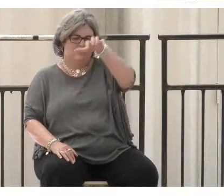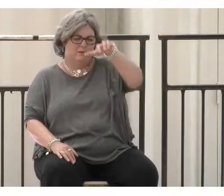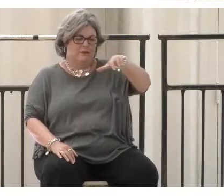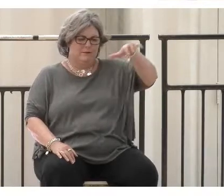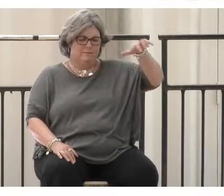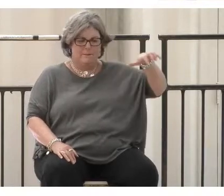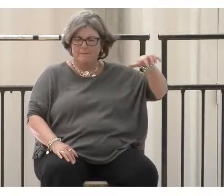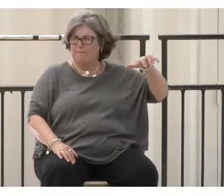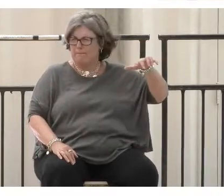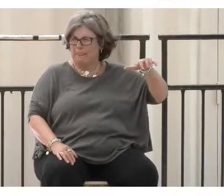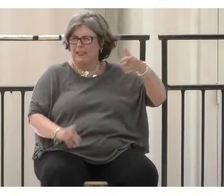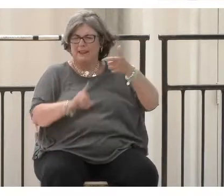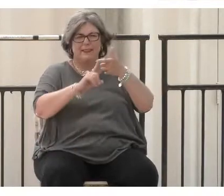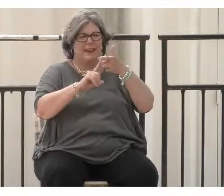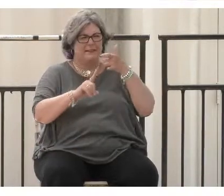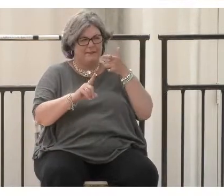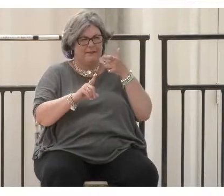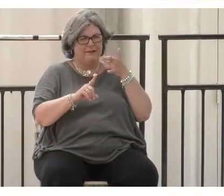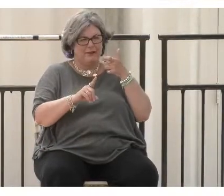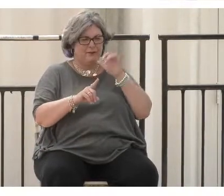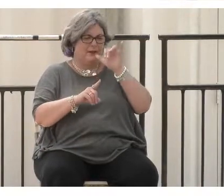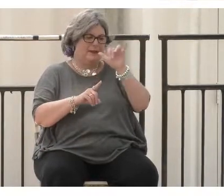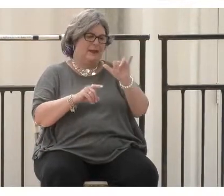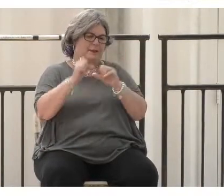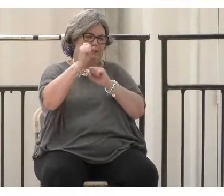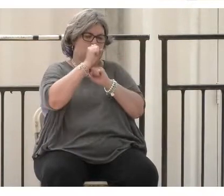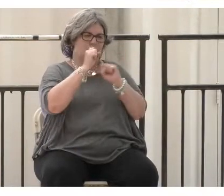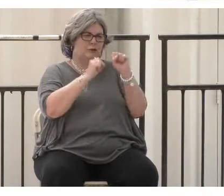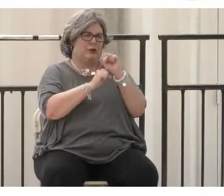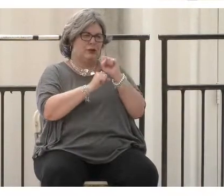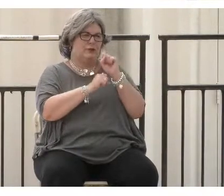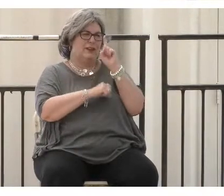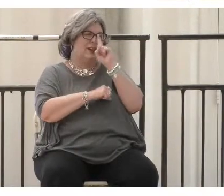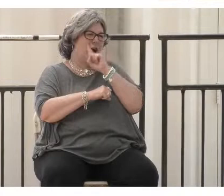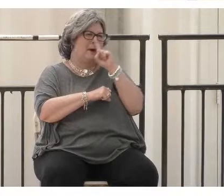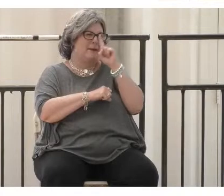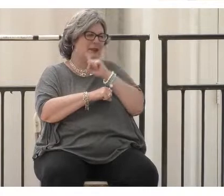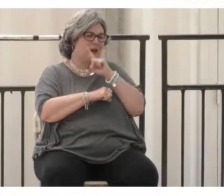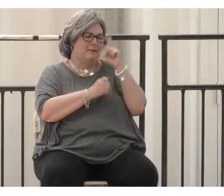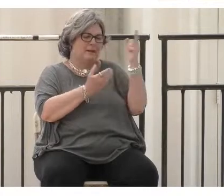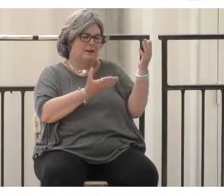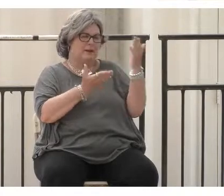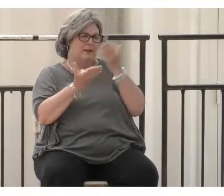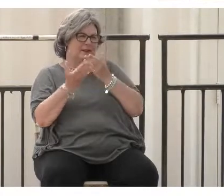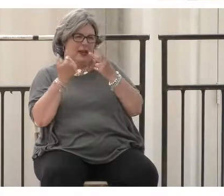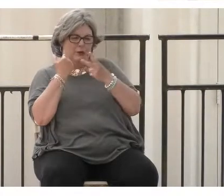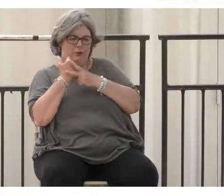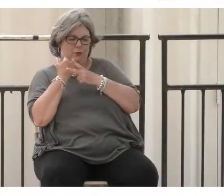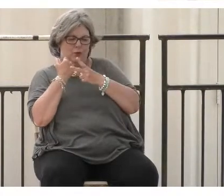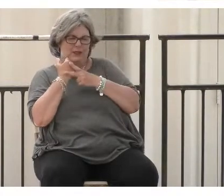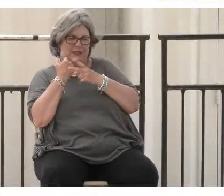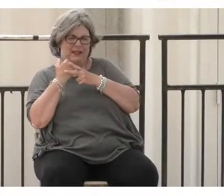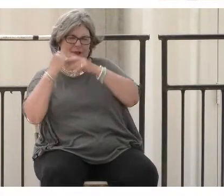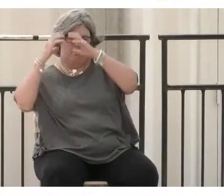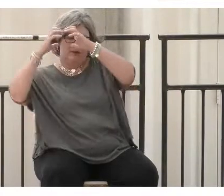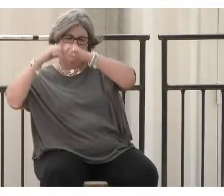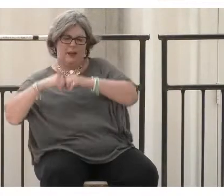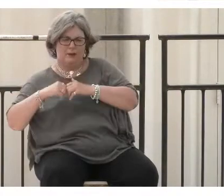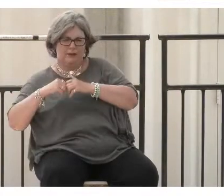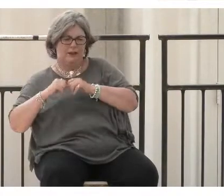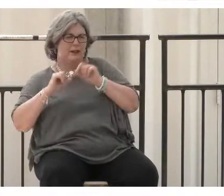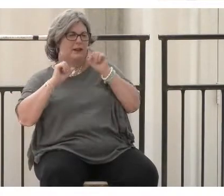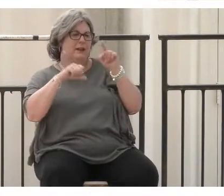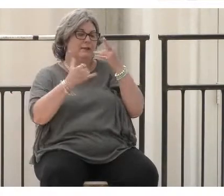actually came from Arish structures in Abu Dhabi that were saved when those structures came down. If you go to Abu